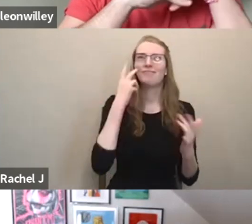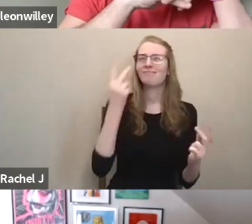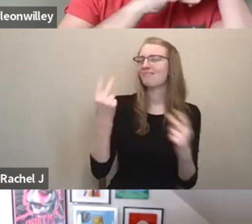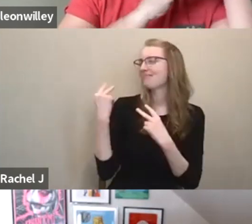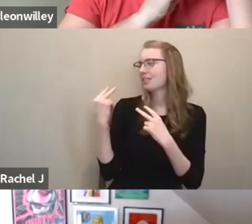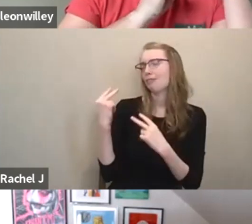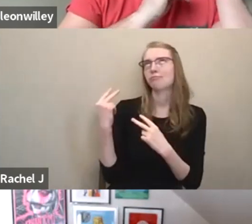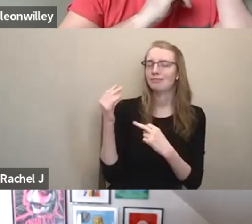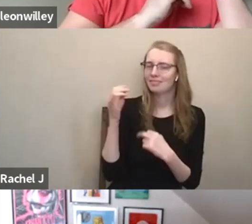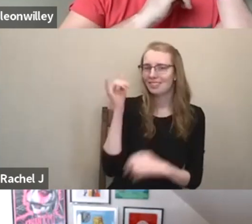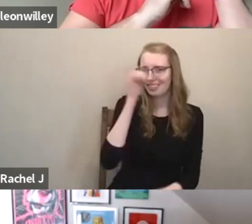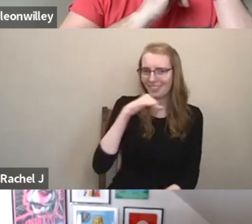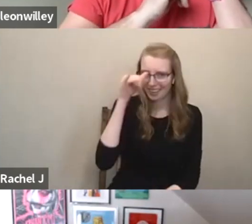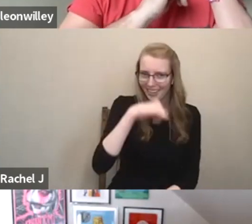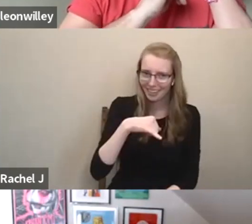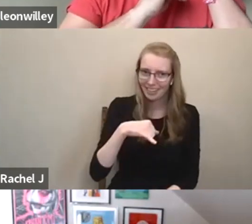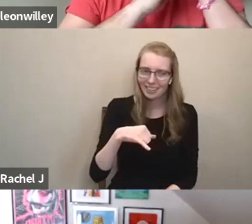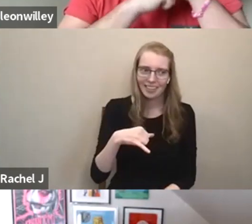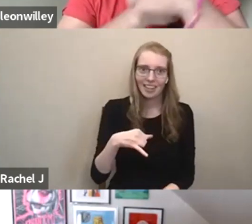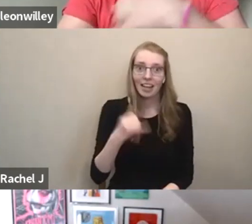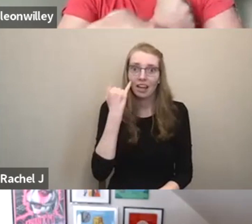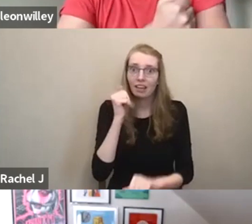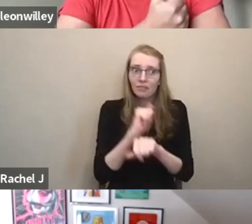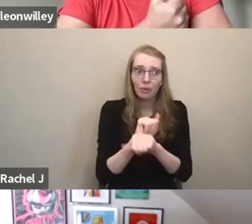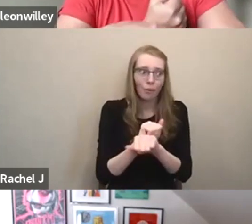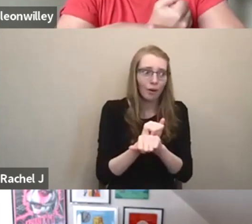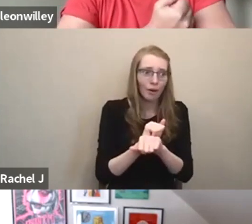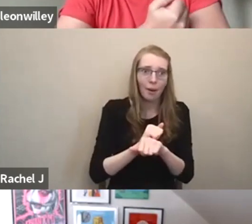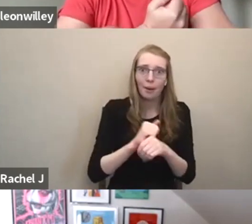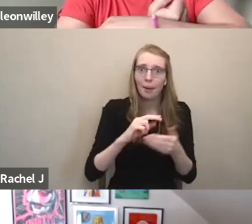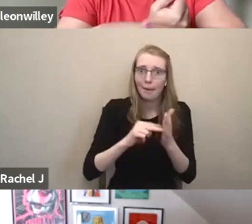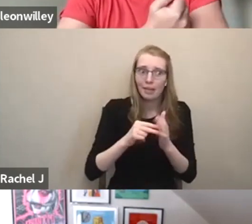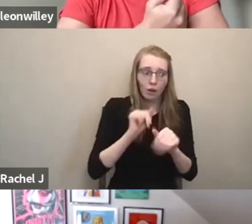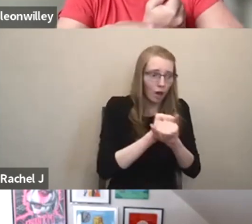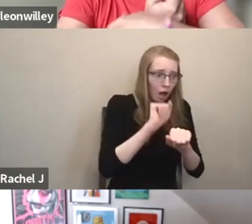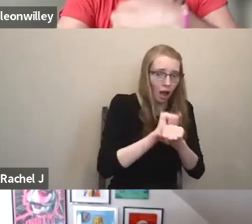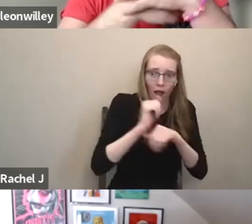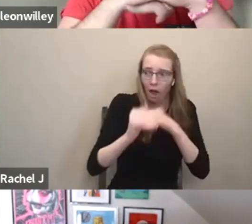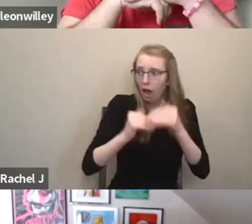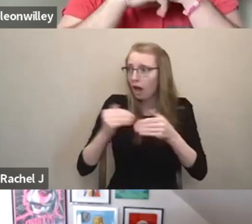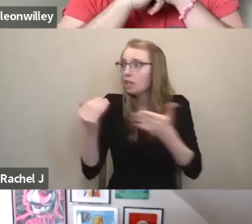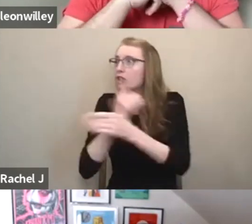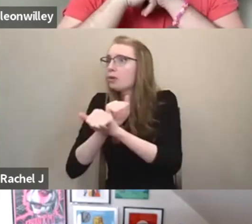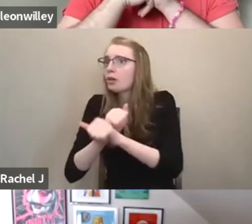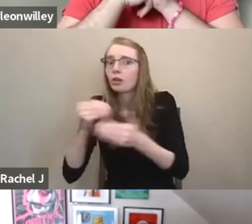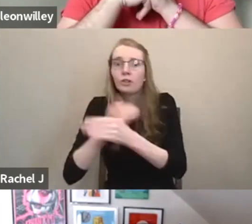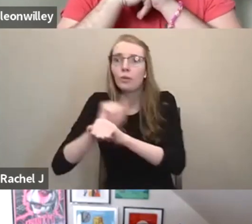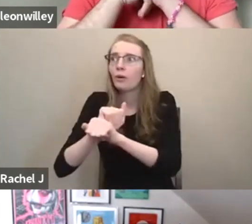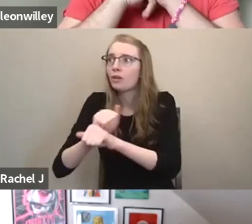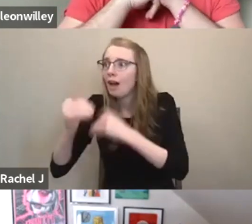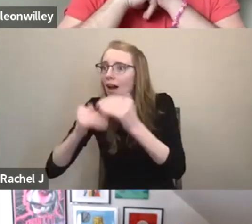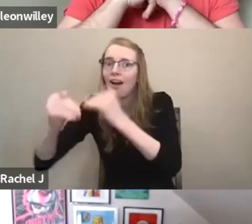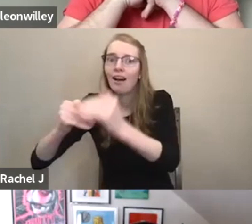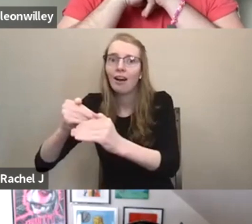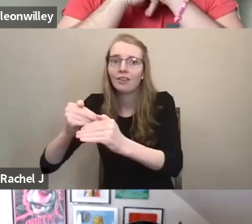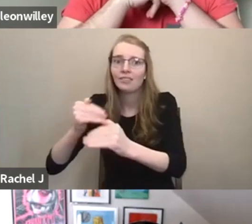Work begets work, and you should do projects that you're passionate about. And if you want to do it, then whether or not you